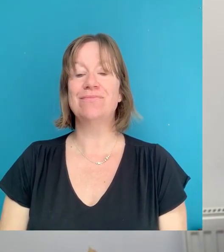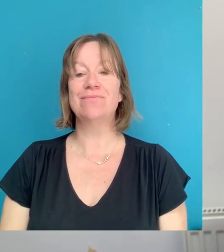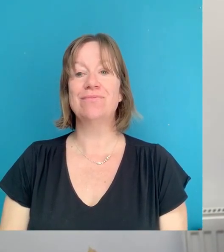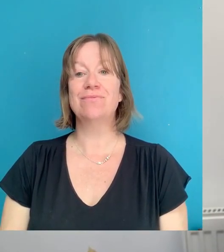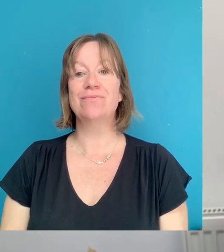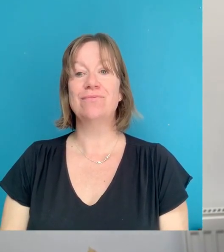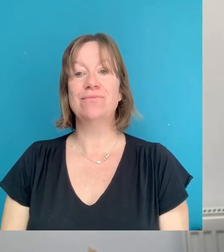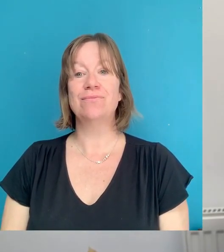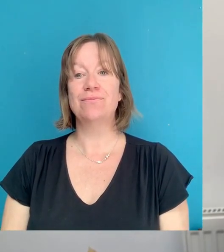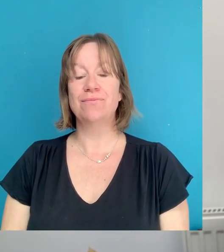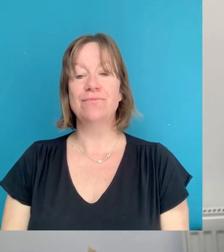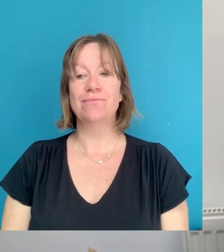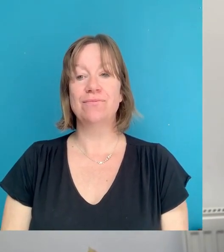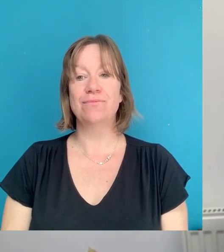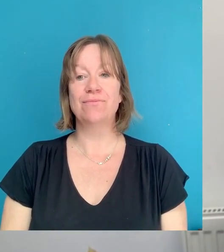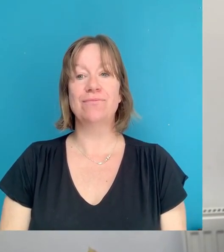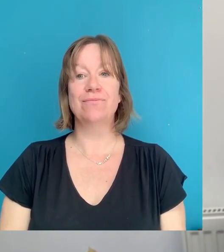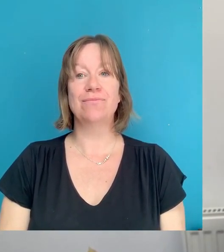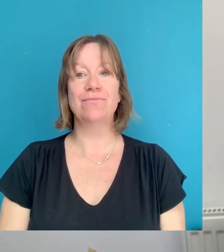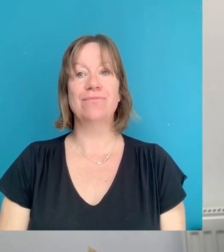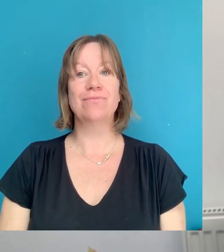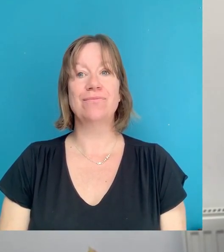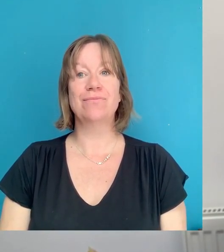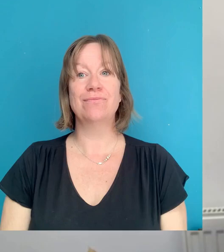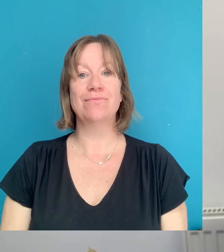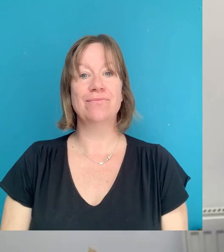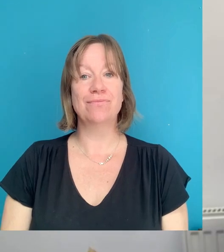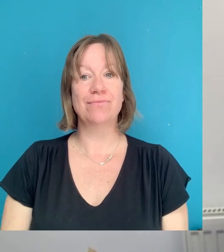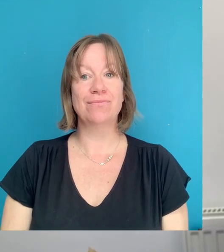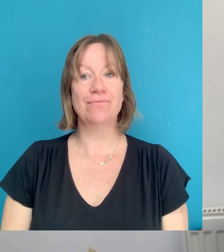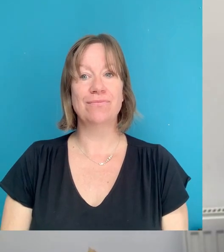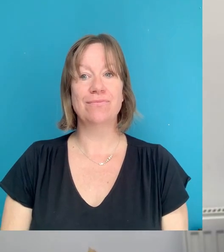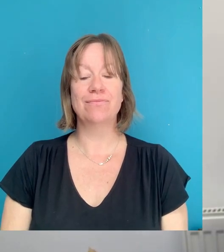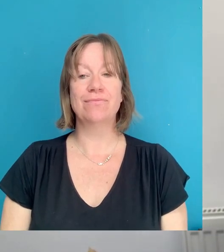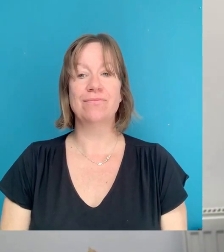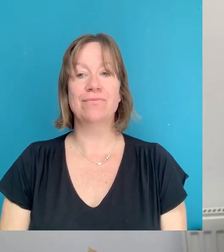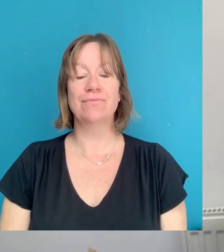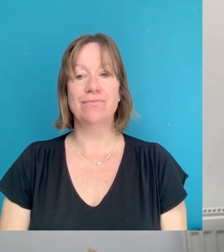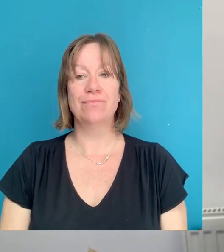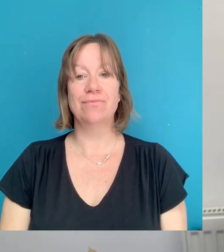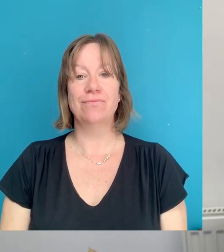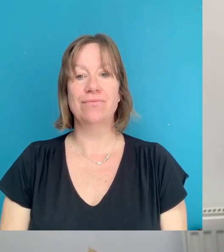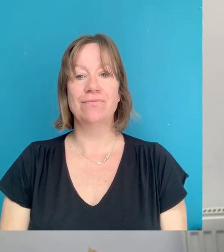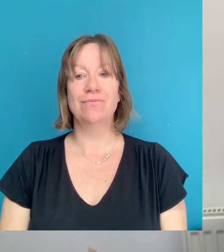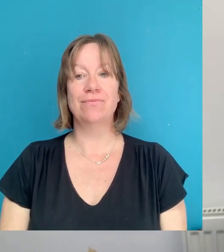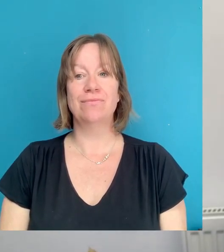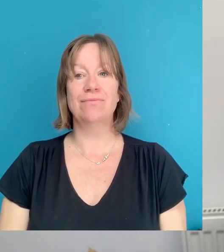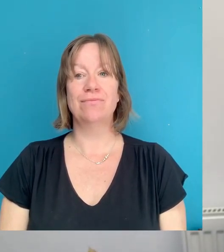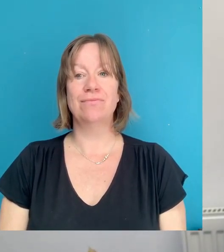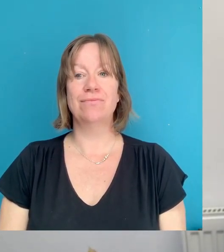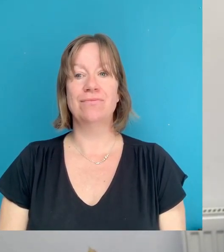So with the left hand, I'm just holding the large inking plate up whilst I roll up.